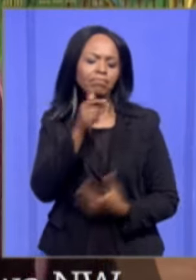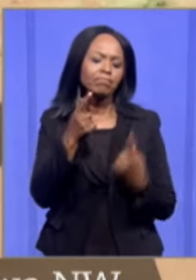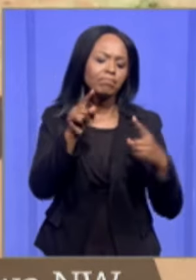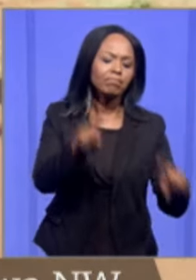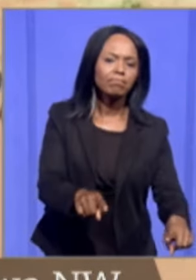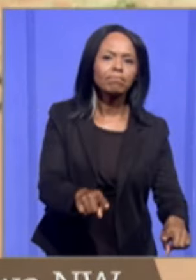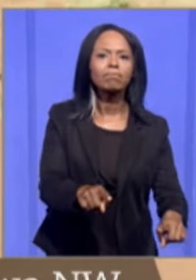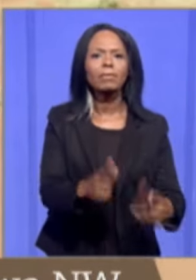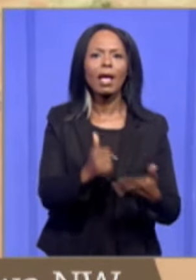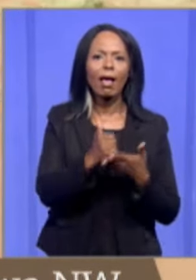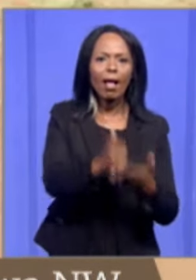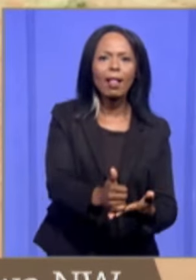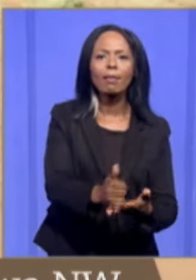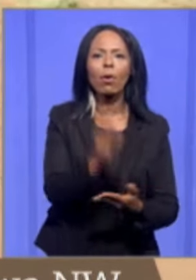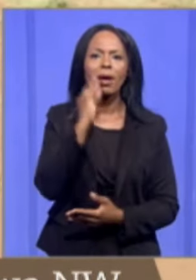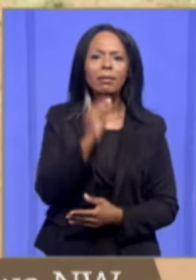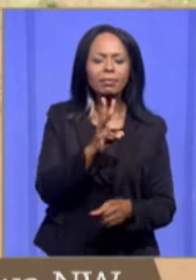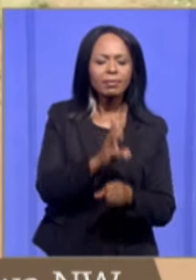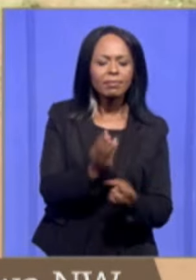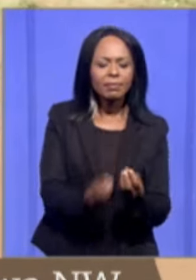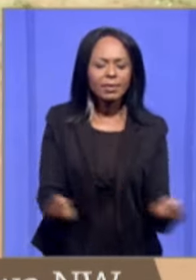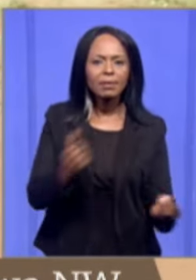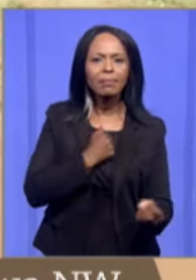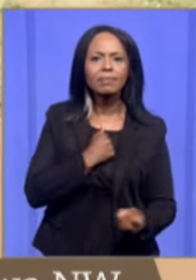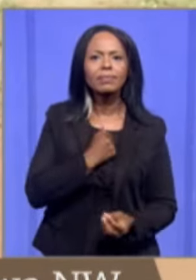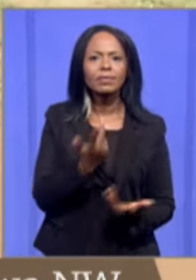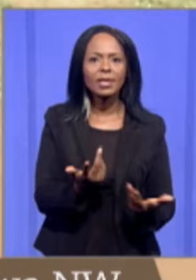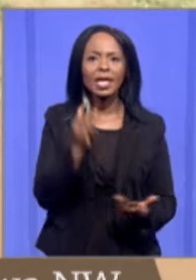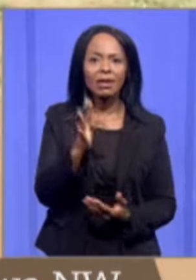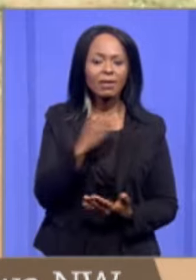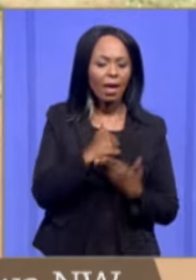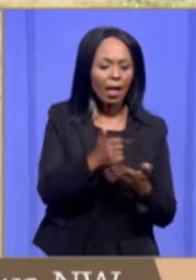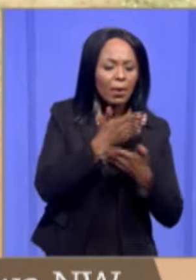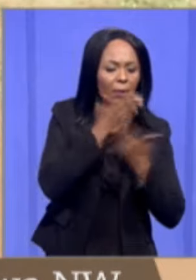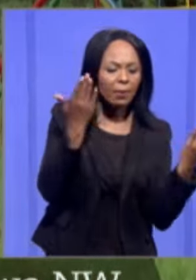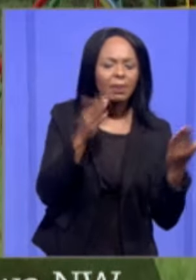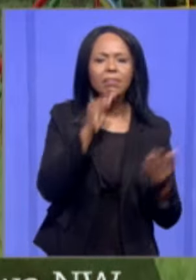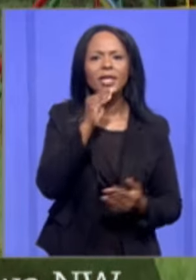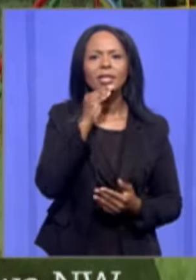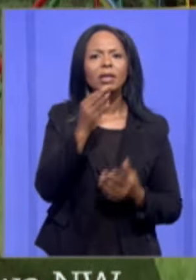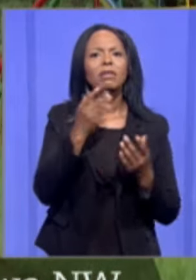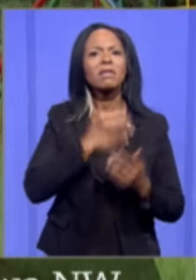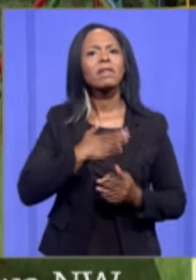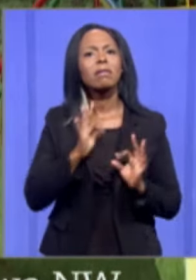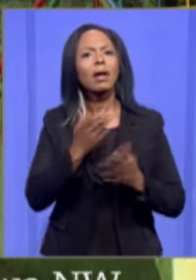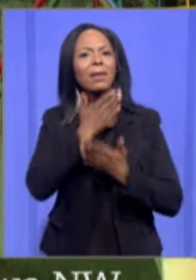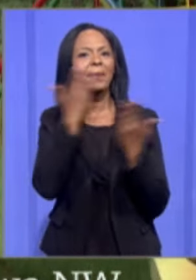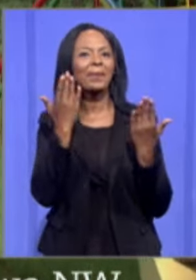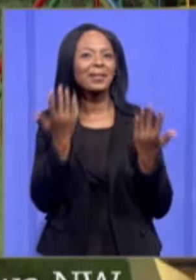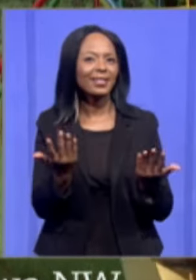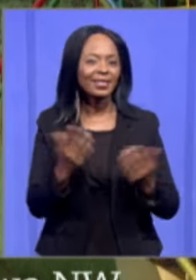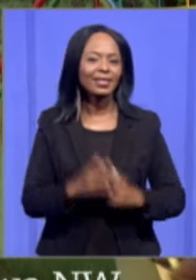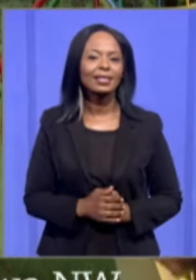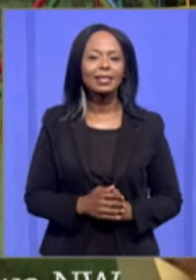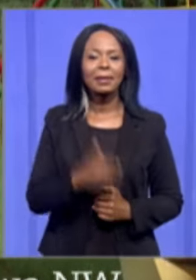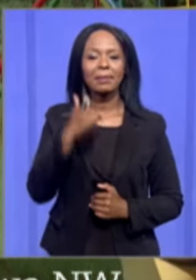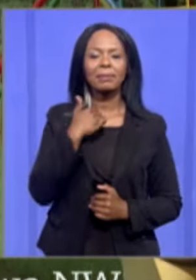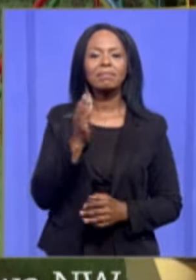ke tle go dira ditlogolo tsa me ka gore ga se ke ga ka di ba direla ga ntle be ke sa itirela sentle. Ka go nna motsa ka